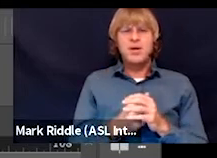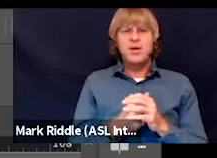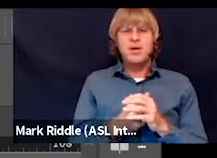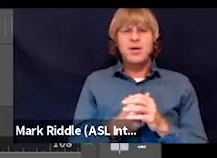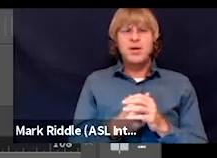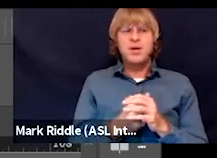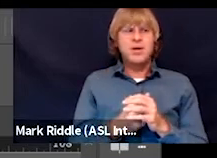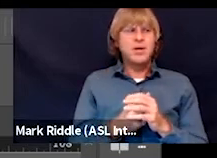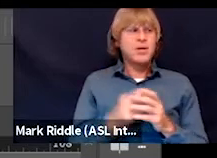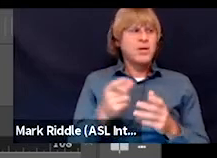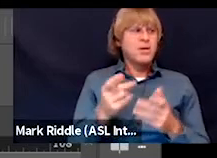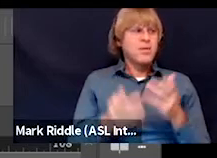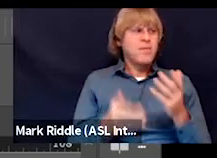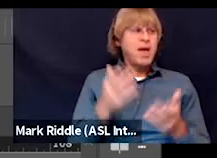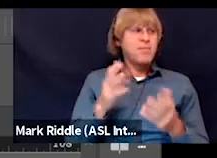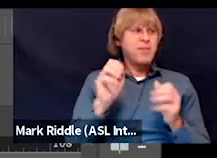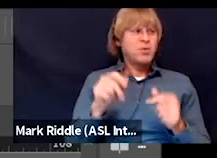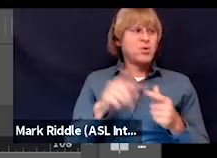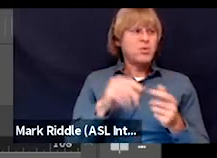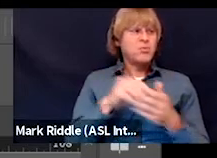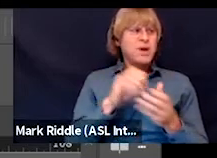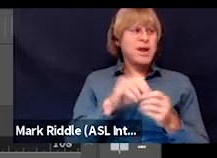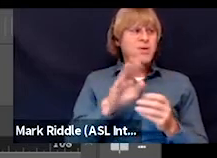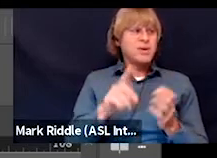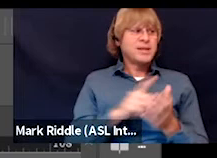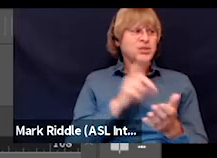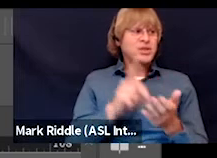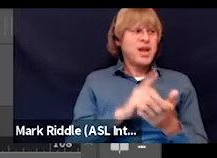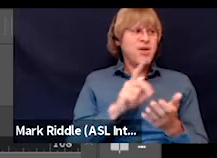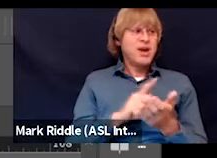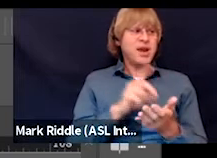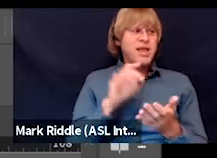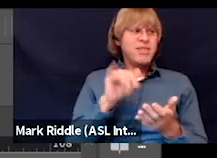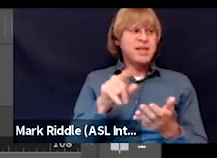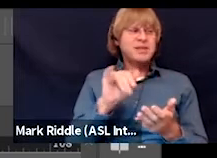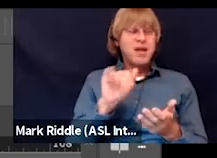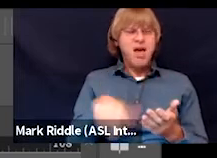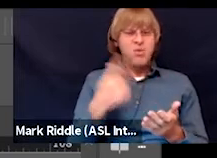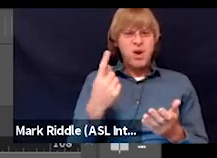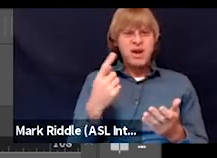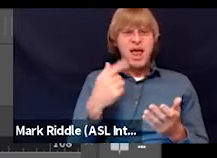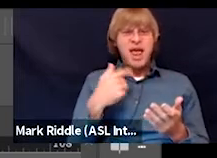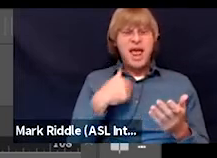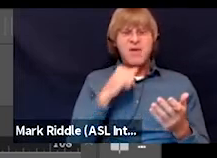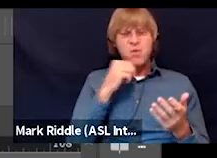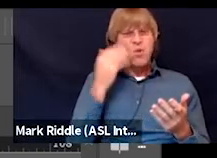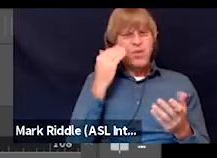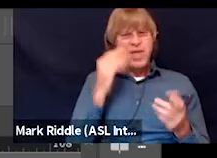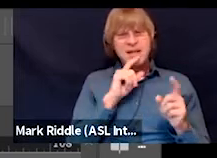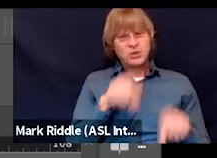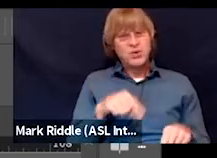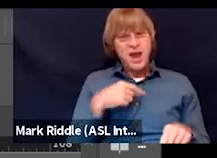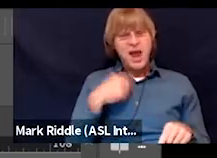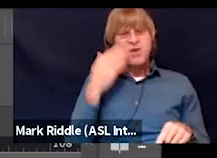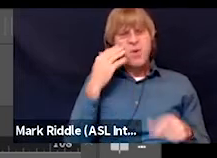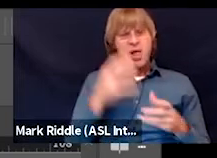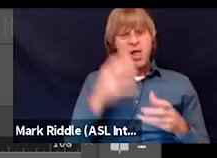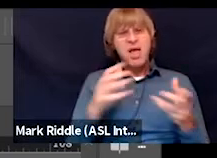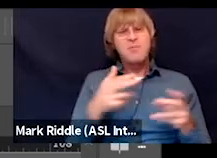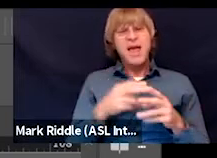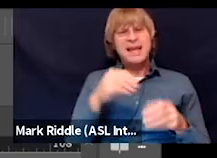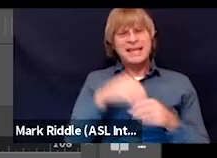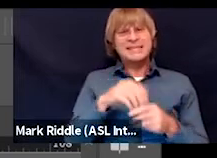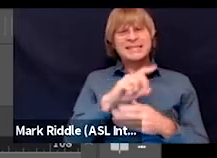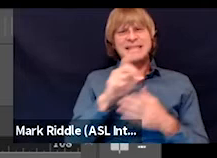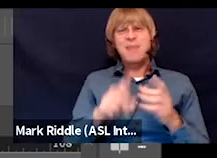You might be able to put that in your dictionary. That's another one. See, I don't know the answers. I know a lot about InDesign, but